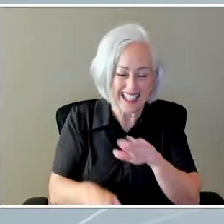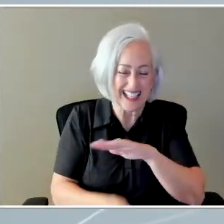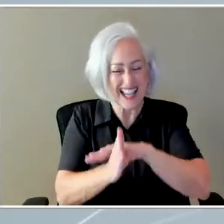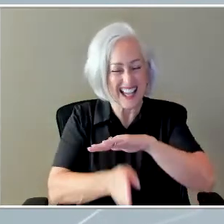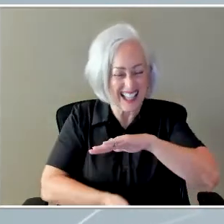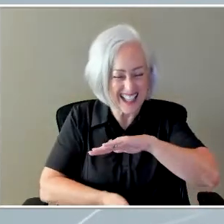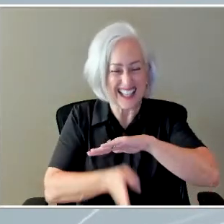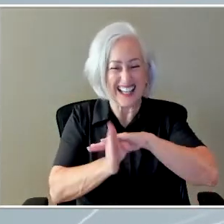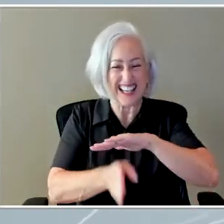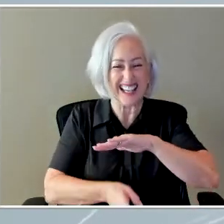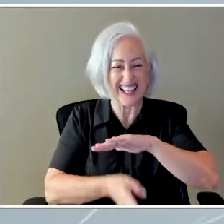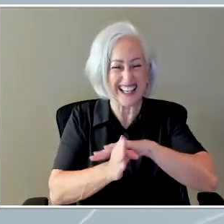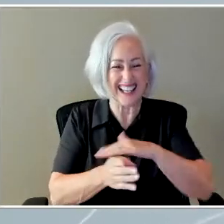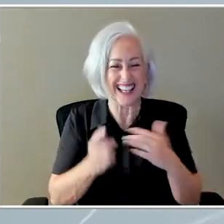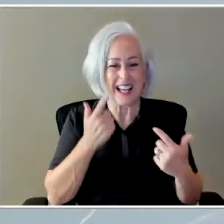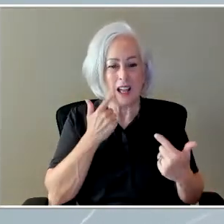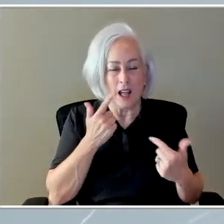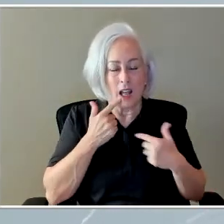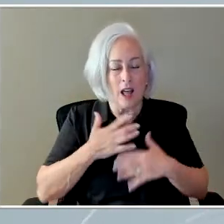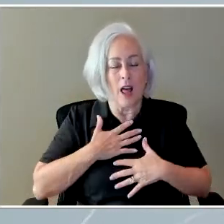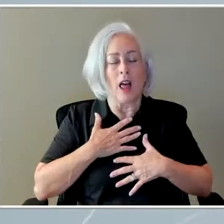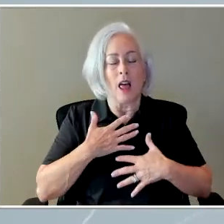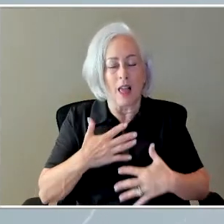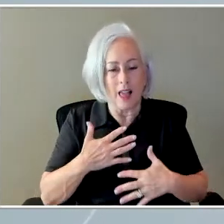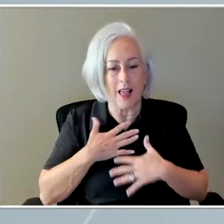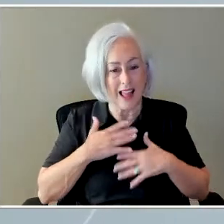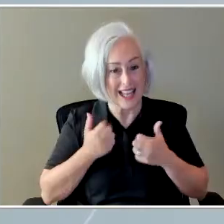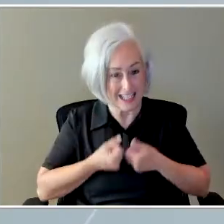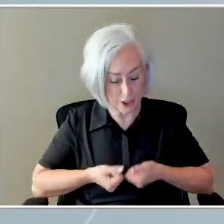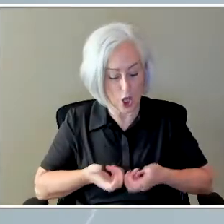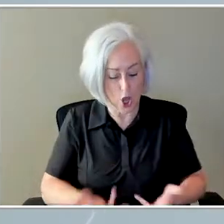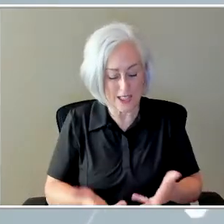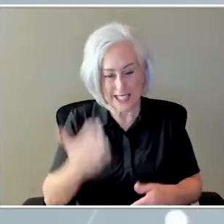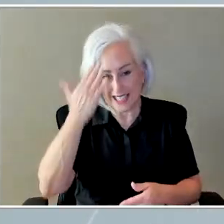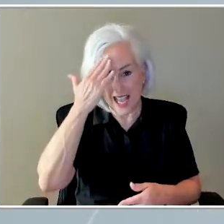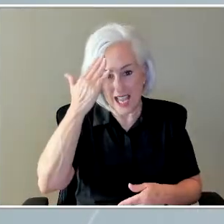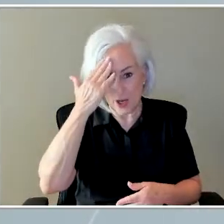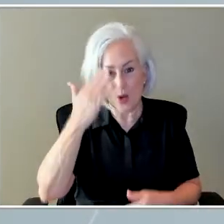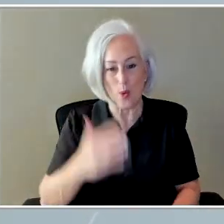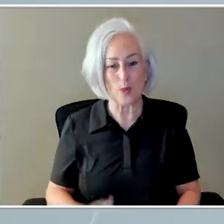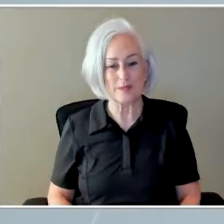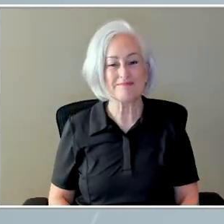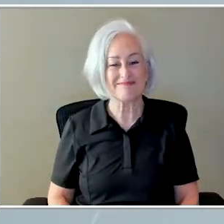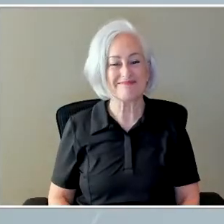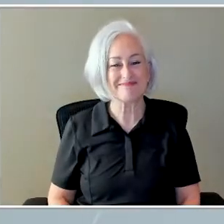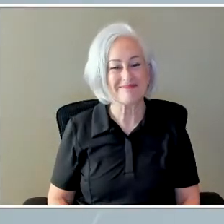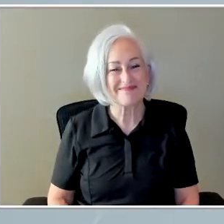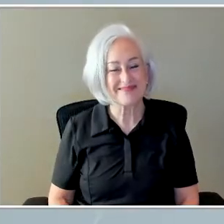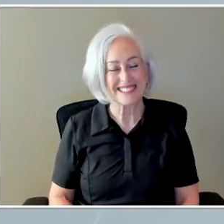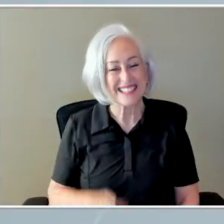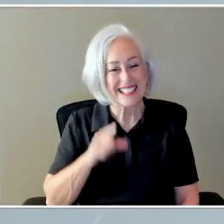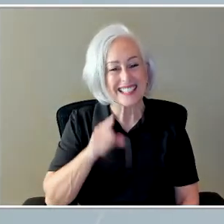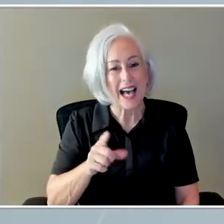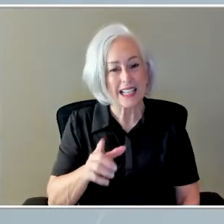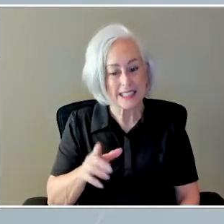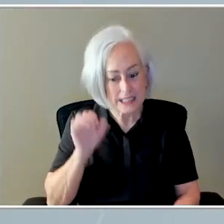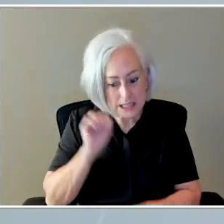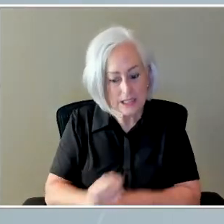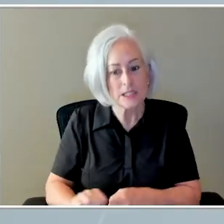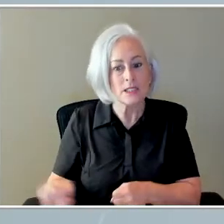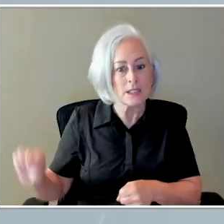Yes. It's tiring, I know. I know. Yeah. So clearly this is a lot of work for you, Kurt,